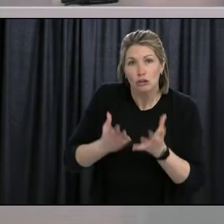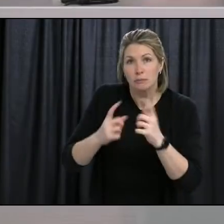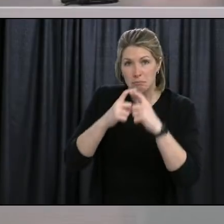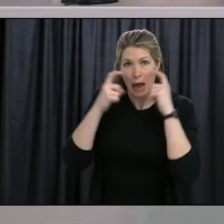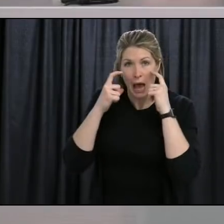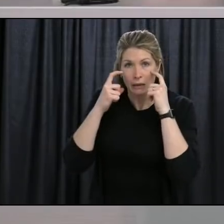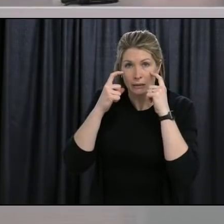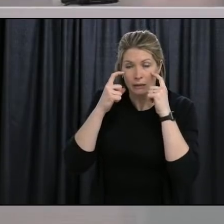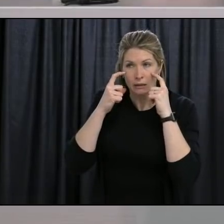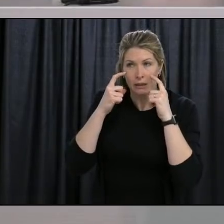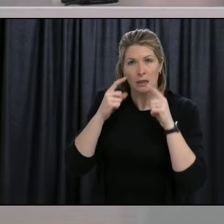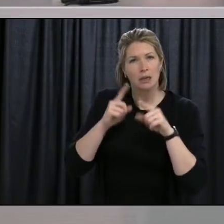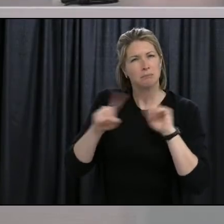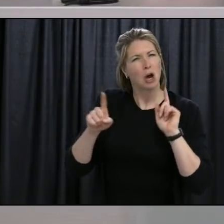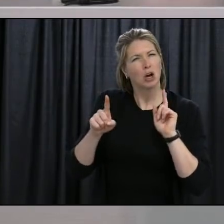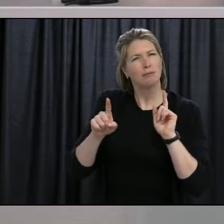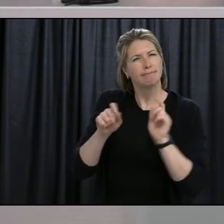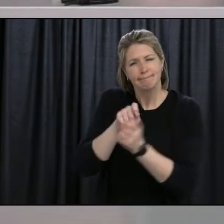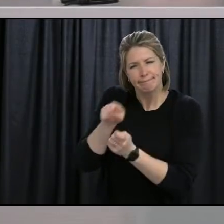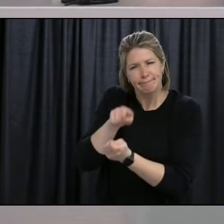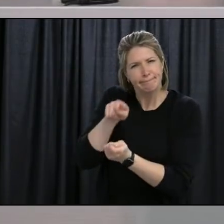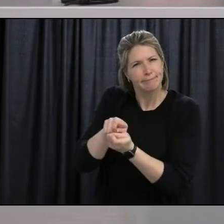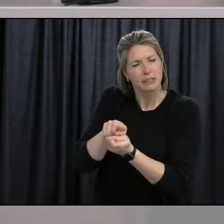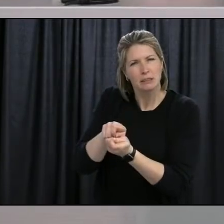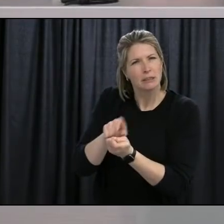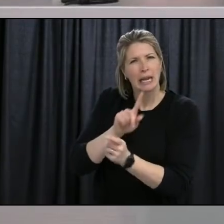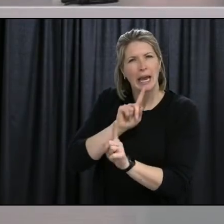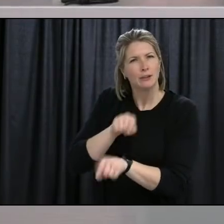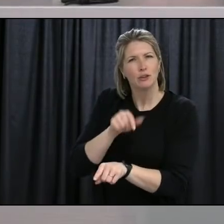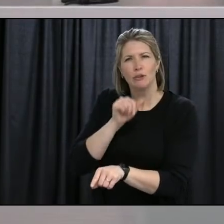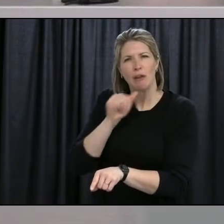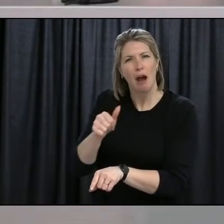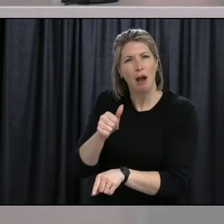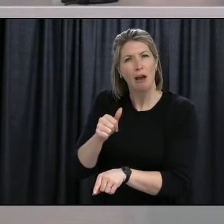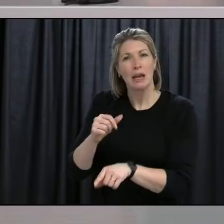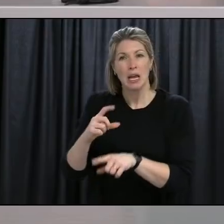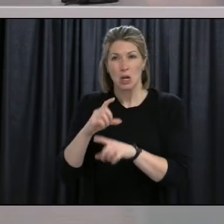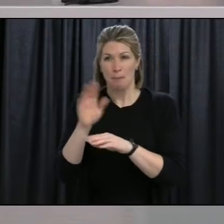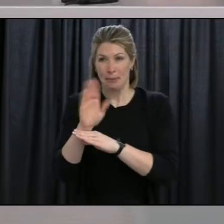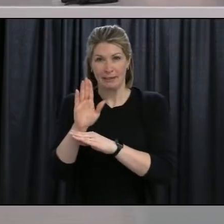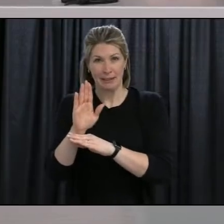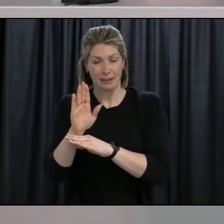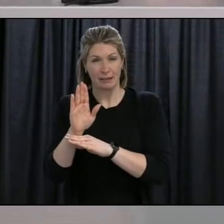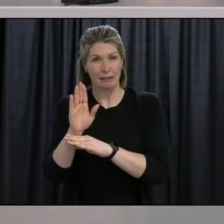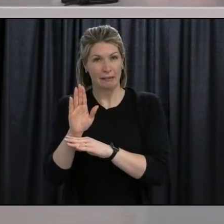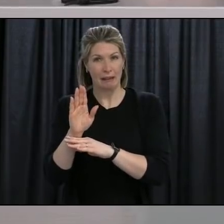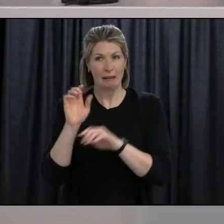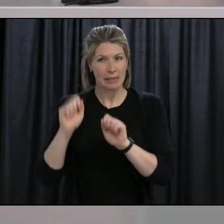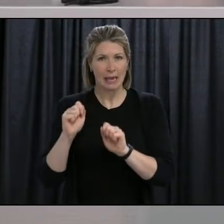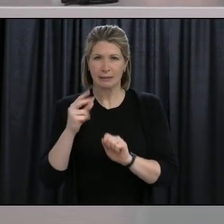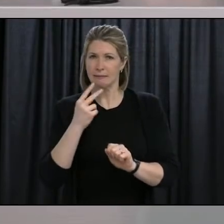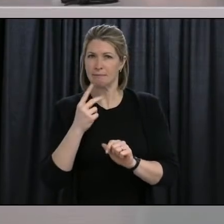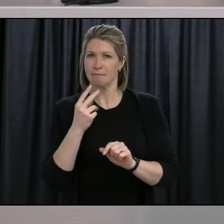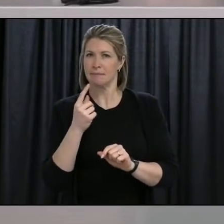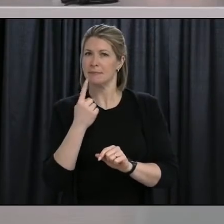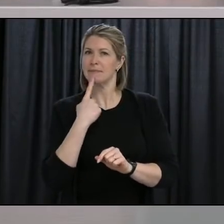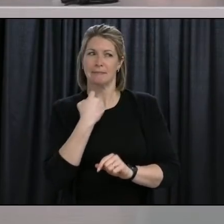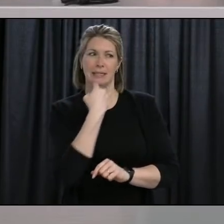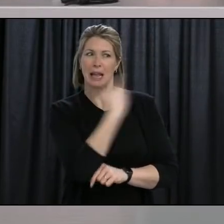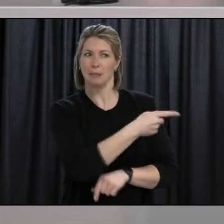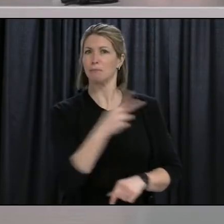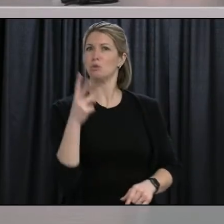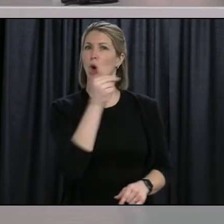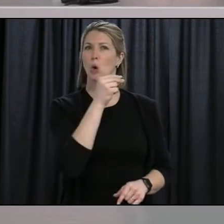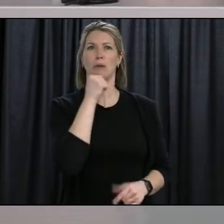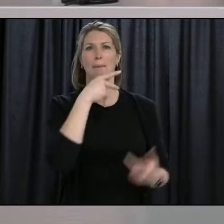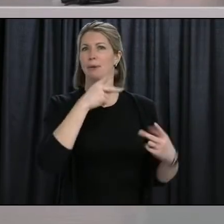that people not wearing a mask have a medical exemption, or should they call authorities to help them? What should they do if they're concerned that someone's